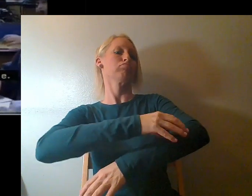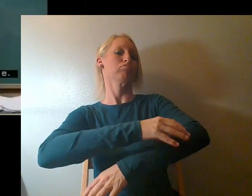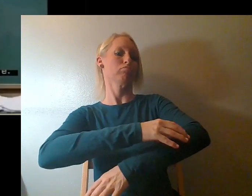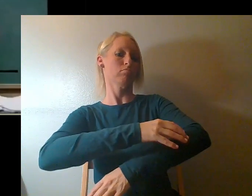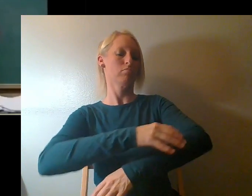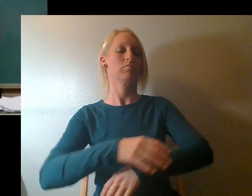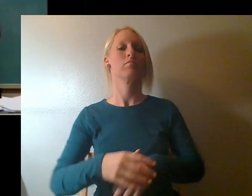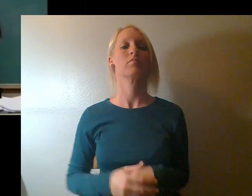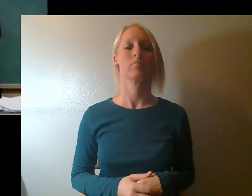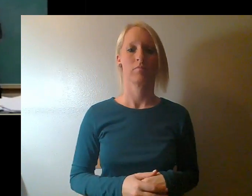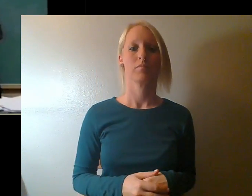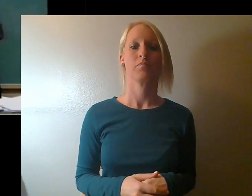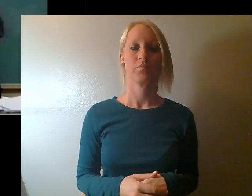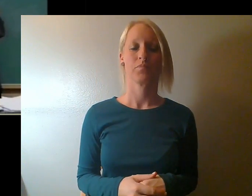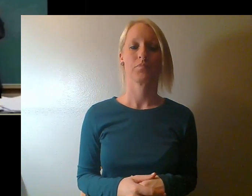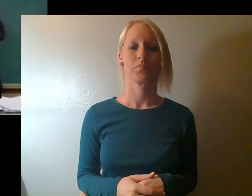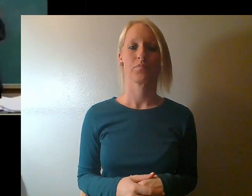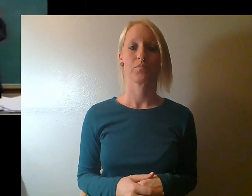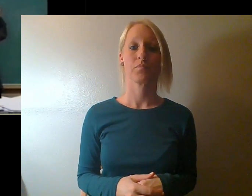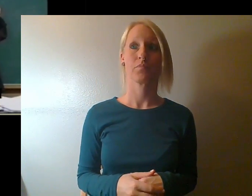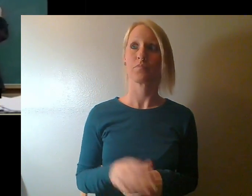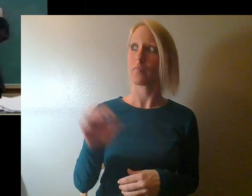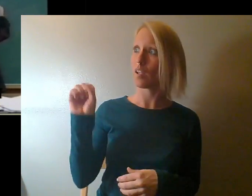Cell membrane,